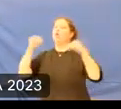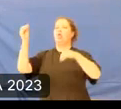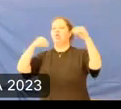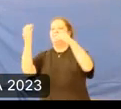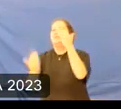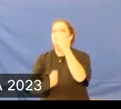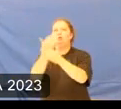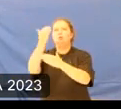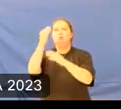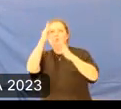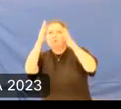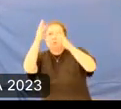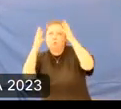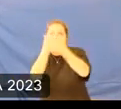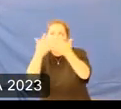bit rate we have.